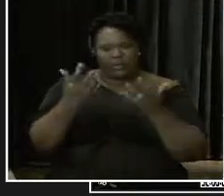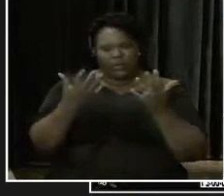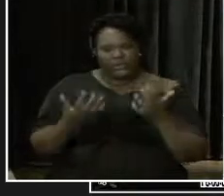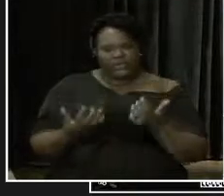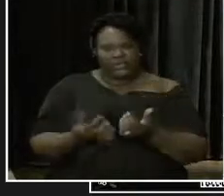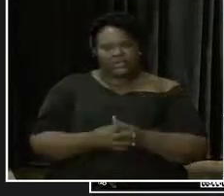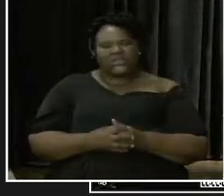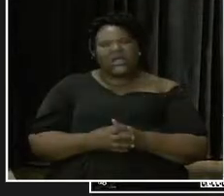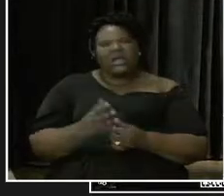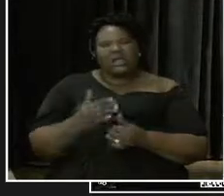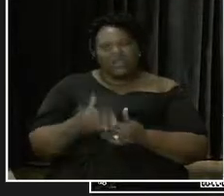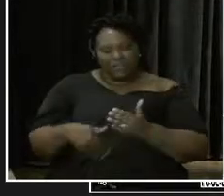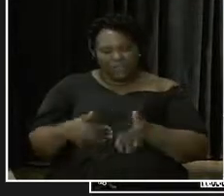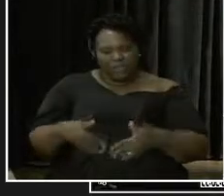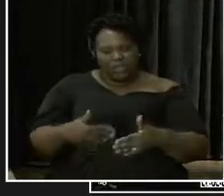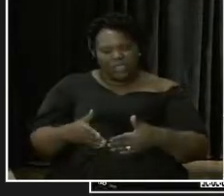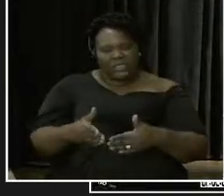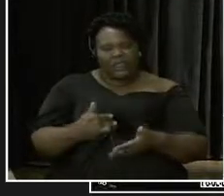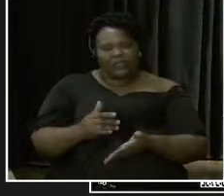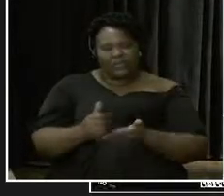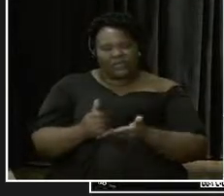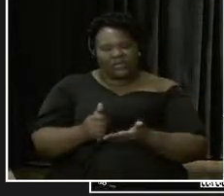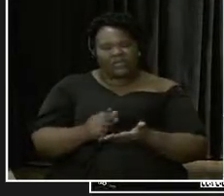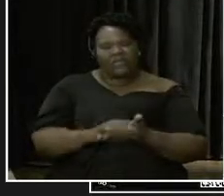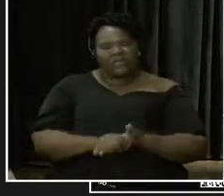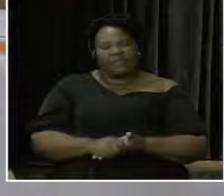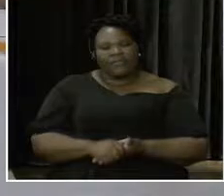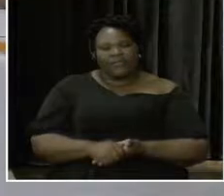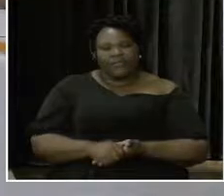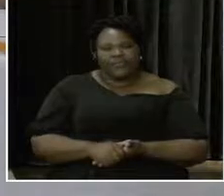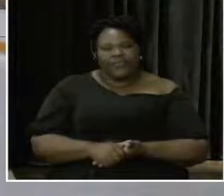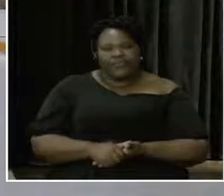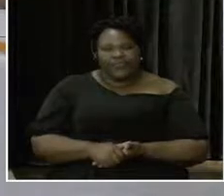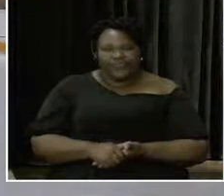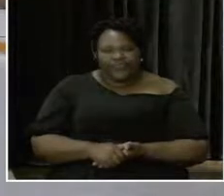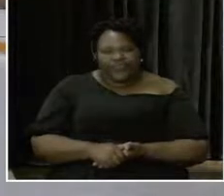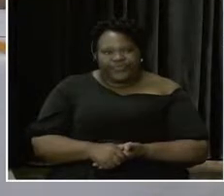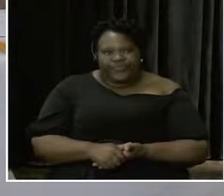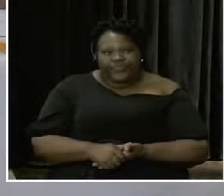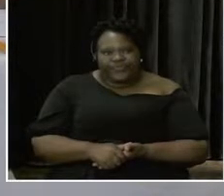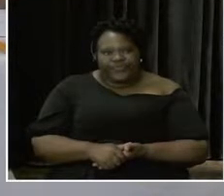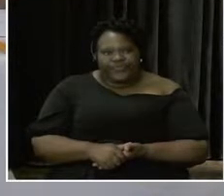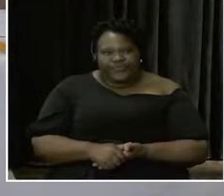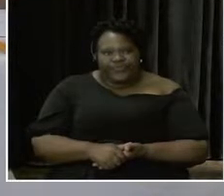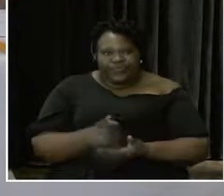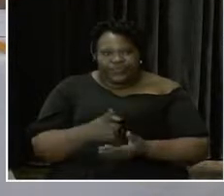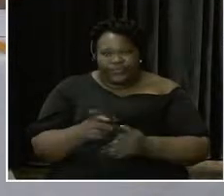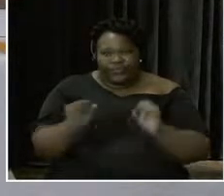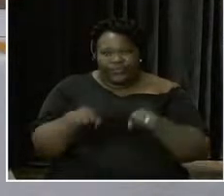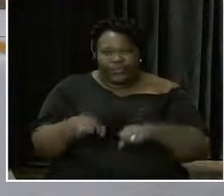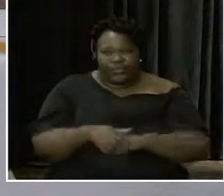process that will also lead us to a clean audit. Thanks, Madam Chair. Thank you. Is the recommendation agreed?